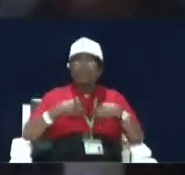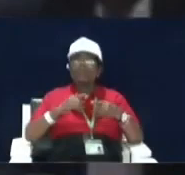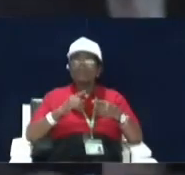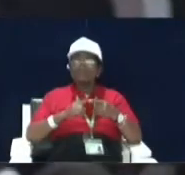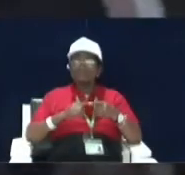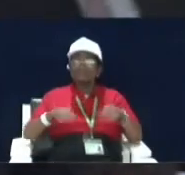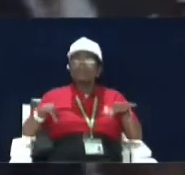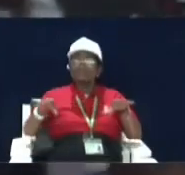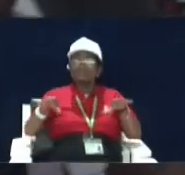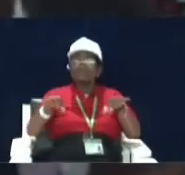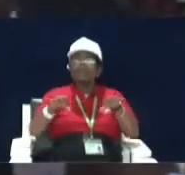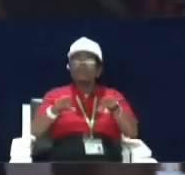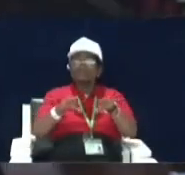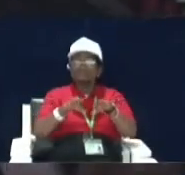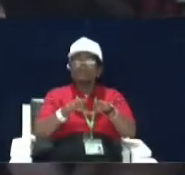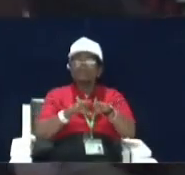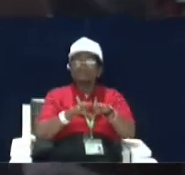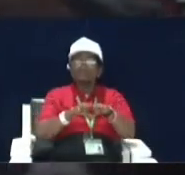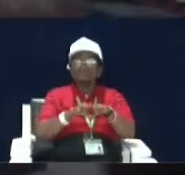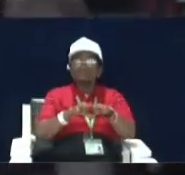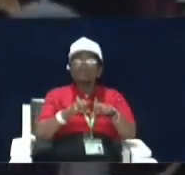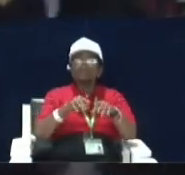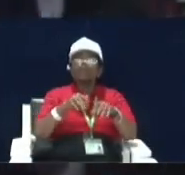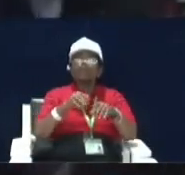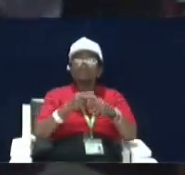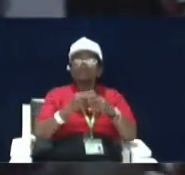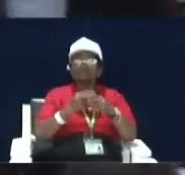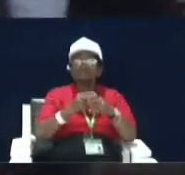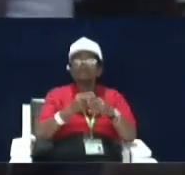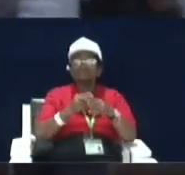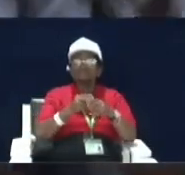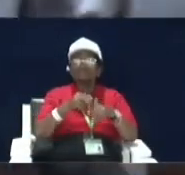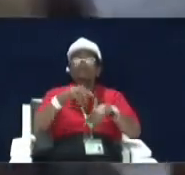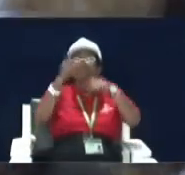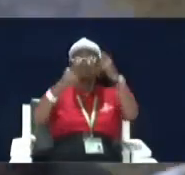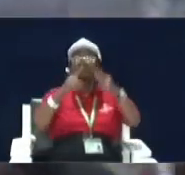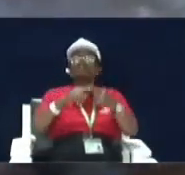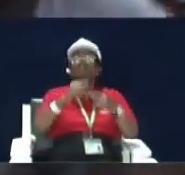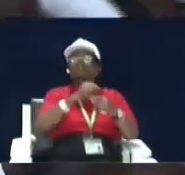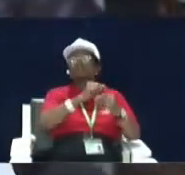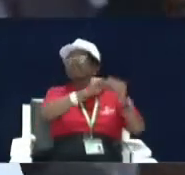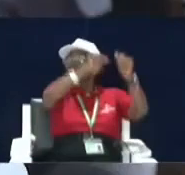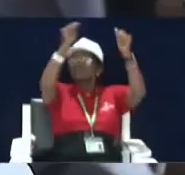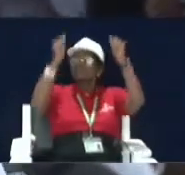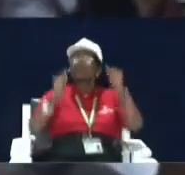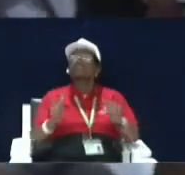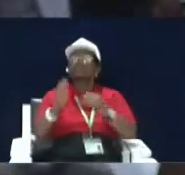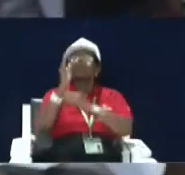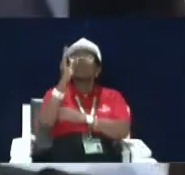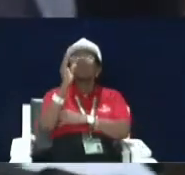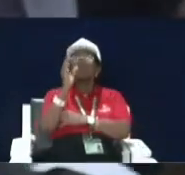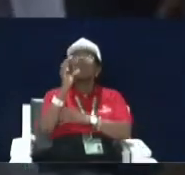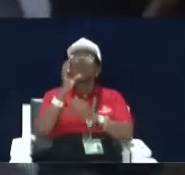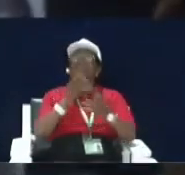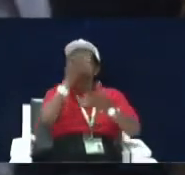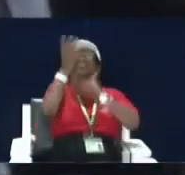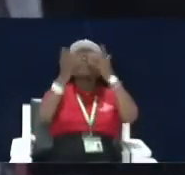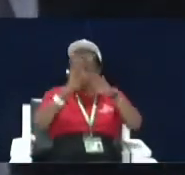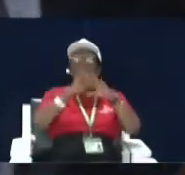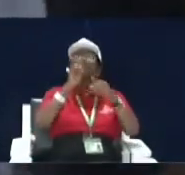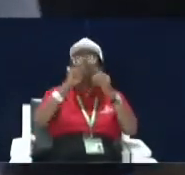Go to the Almighty God and cry unto Him intensely. Thank